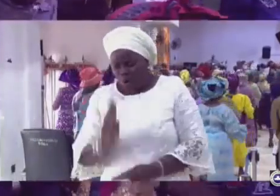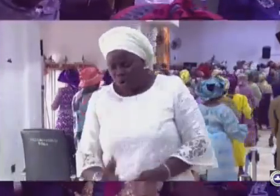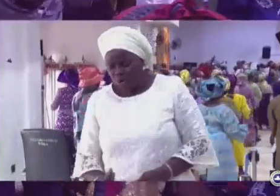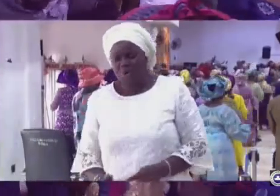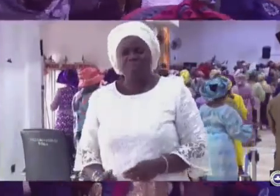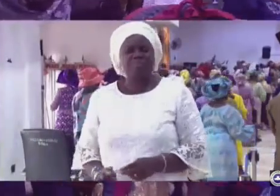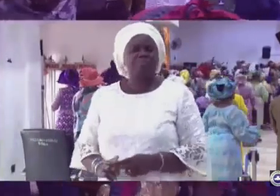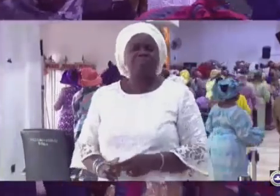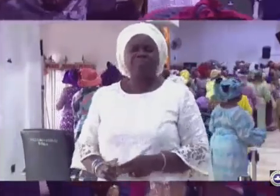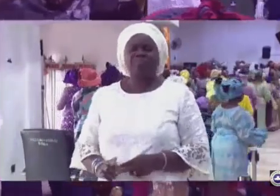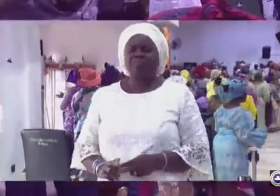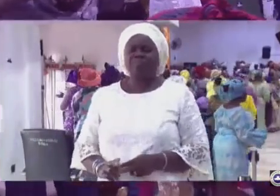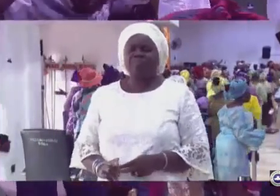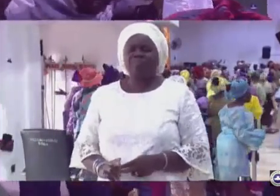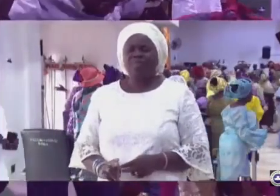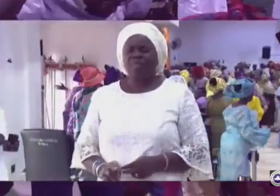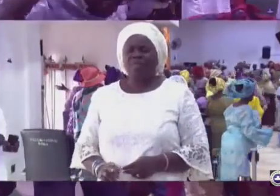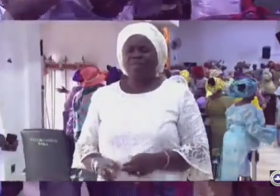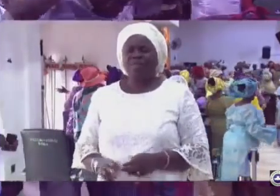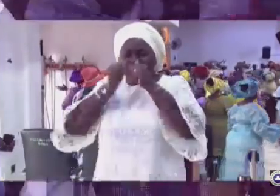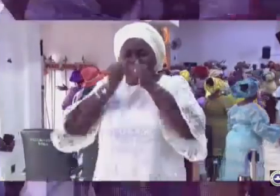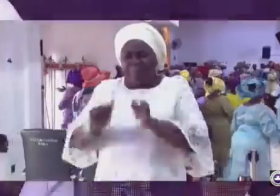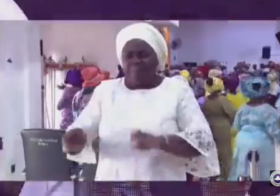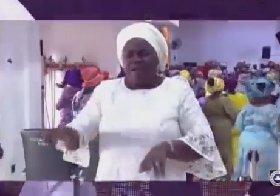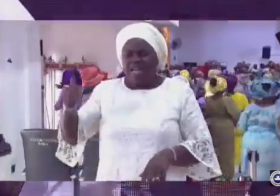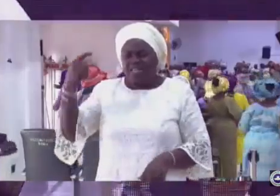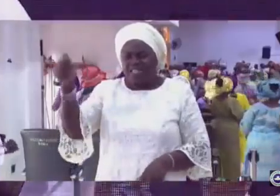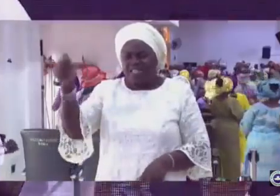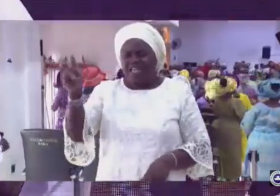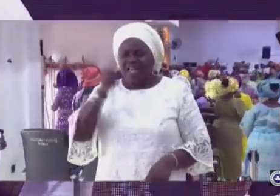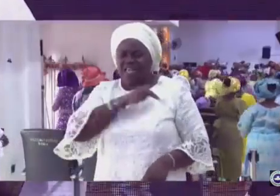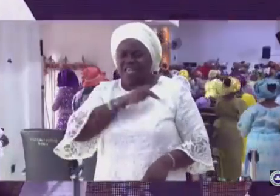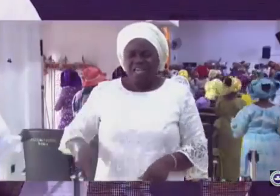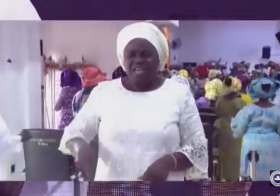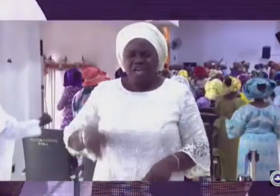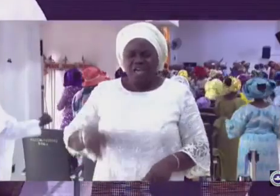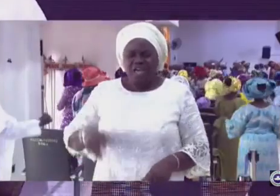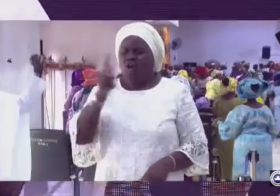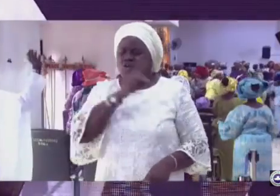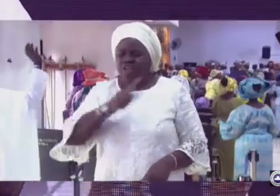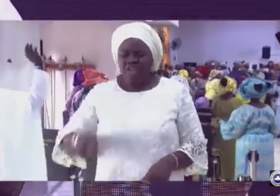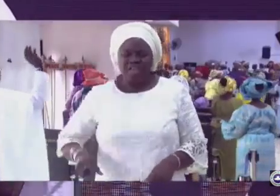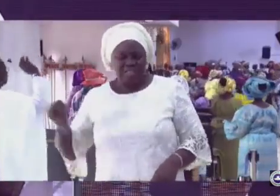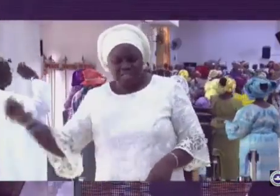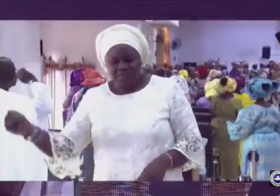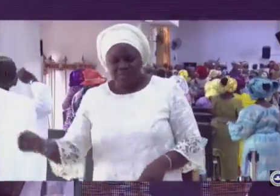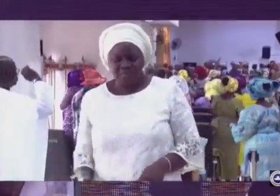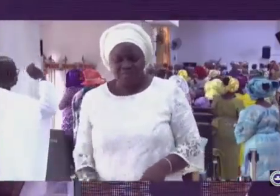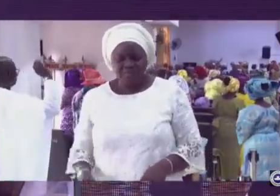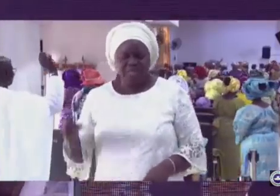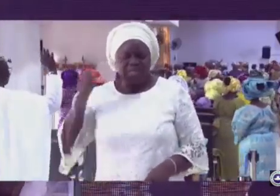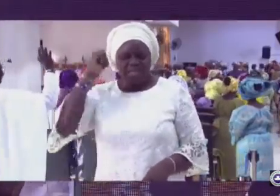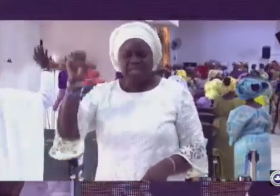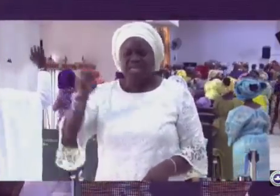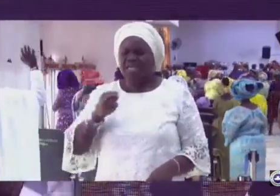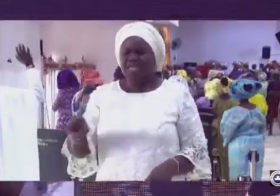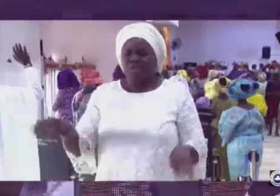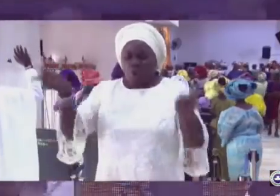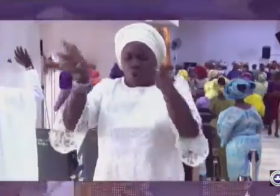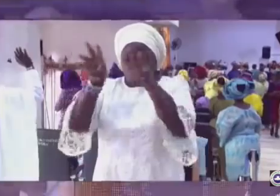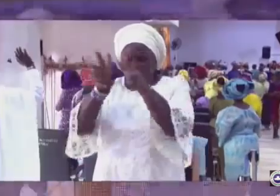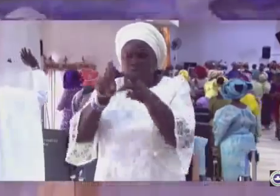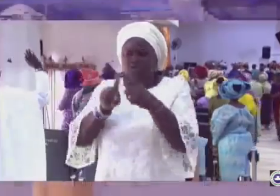of Days. Bless the King of Kings. He's worthy to be praised. He's worthy. He's worthy